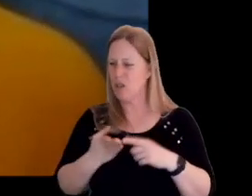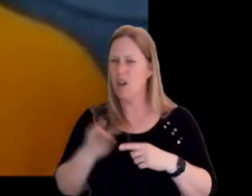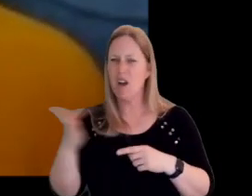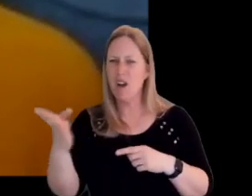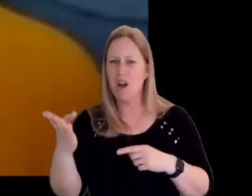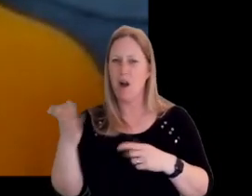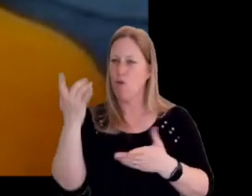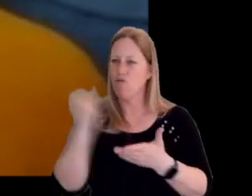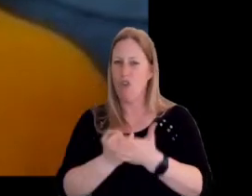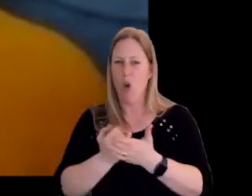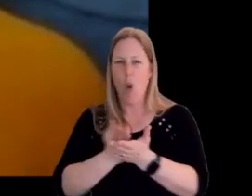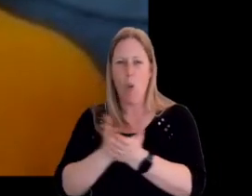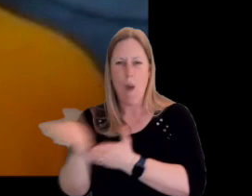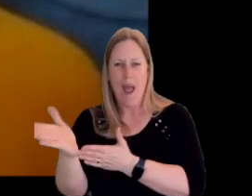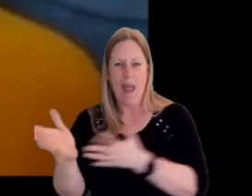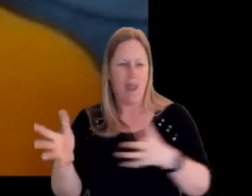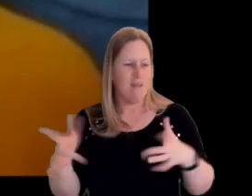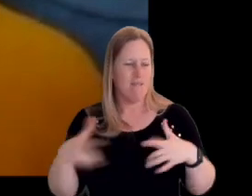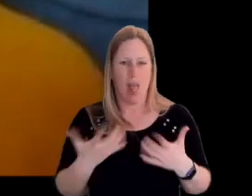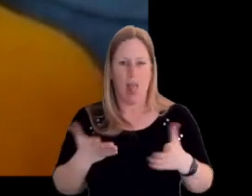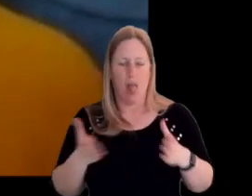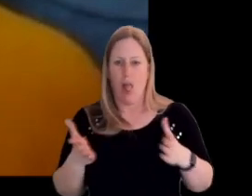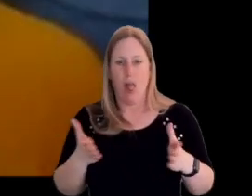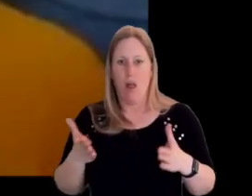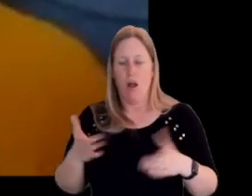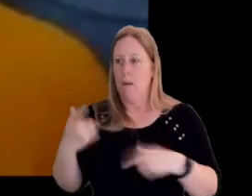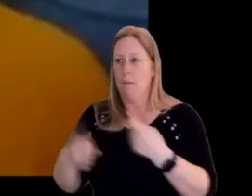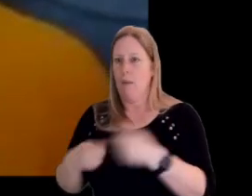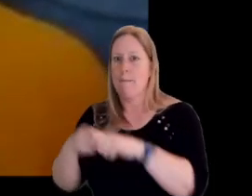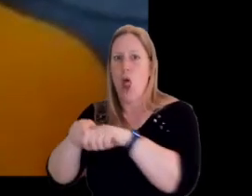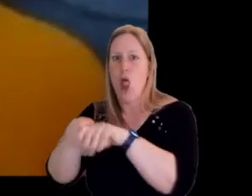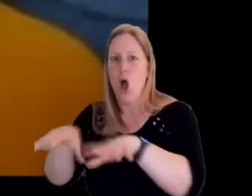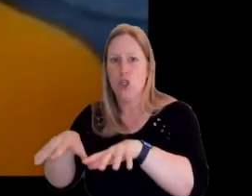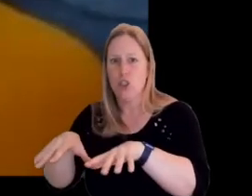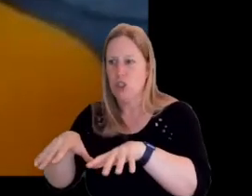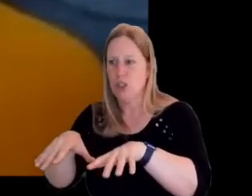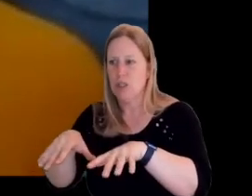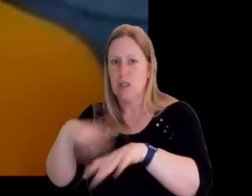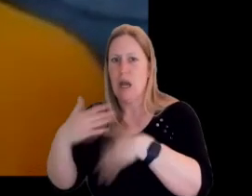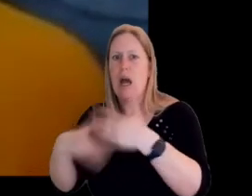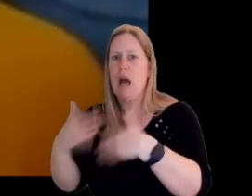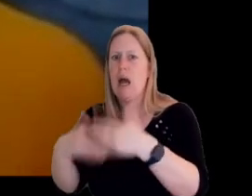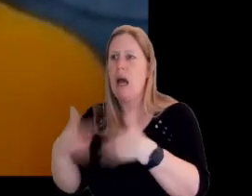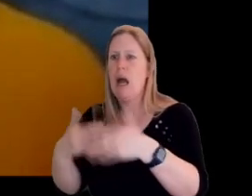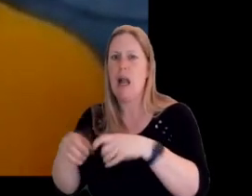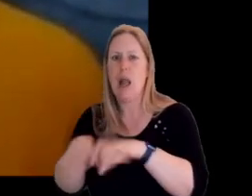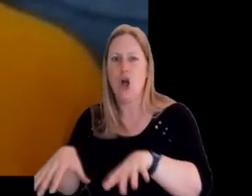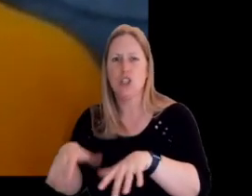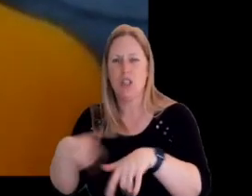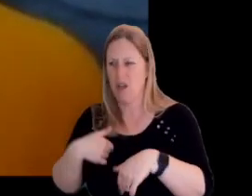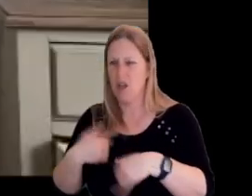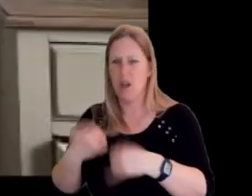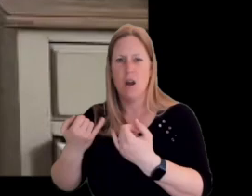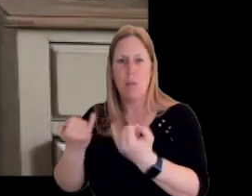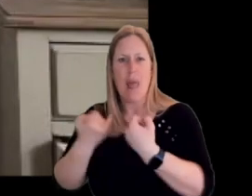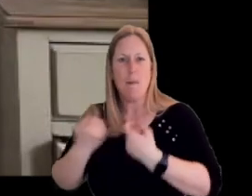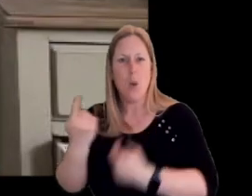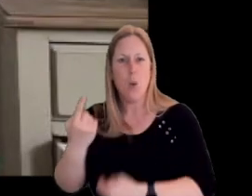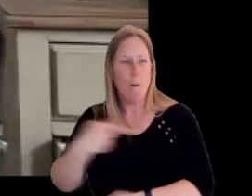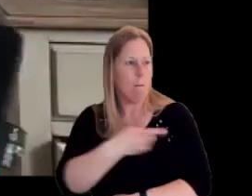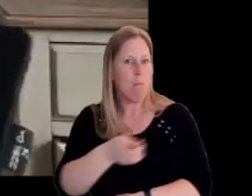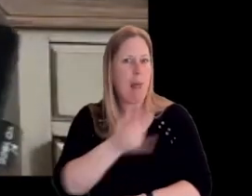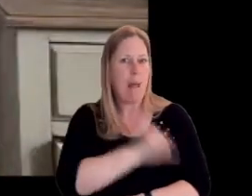wrong, gives you the wrong directions. If you get lost following the wrong directions, you